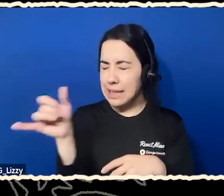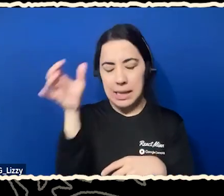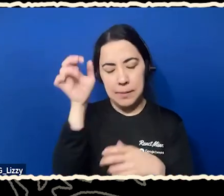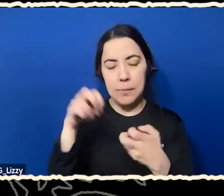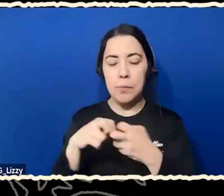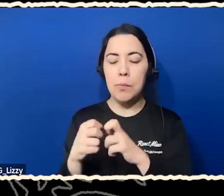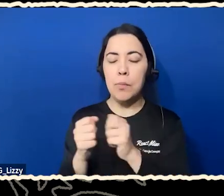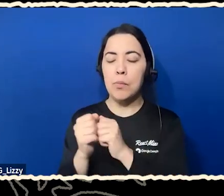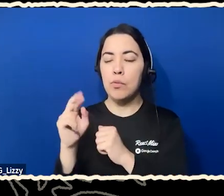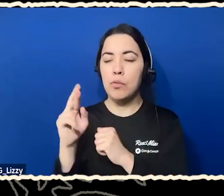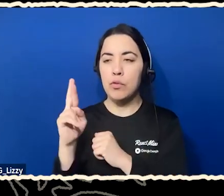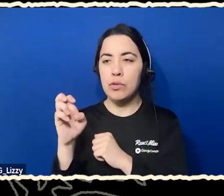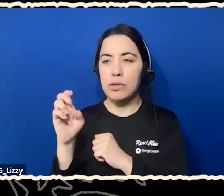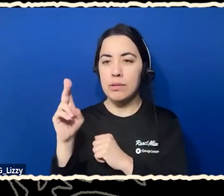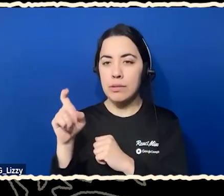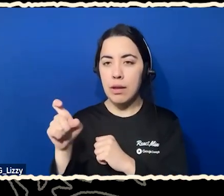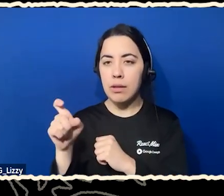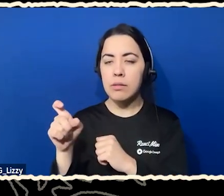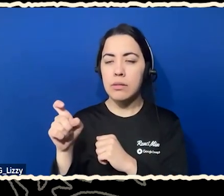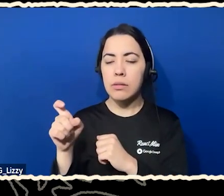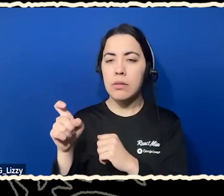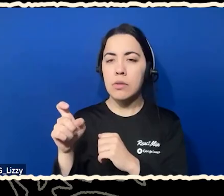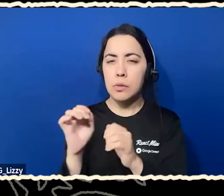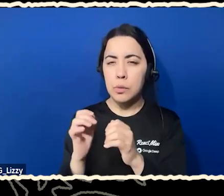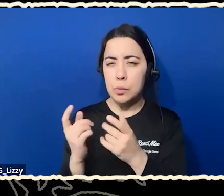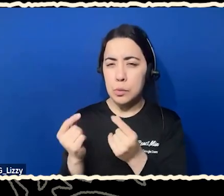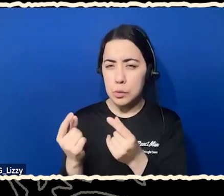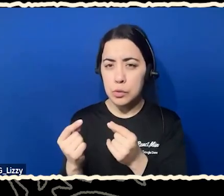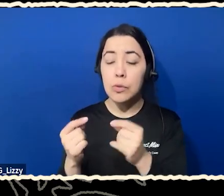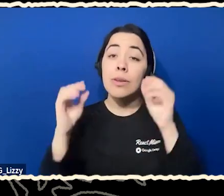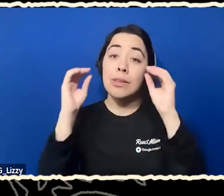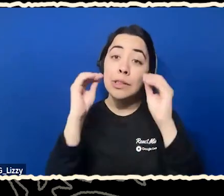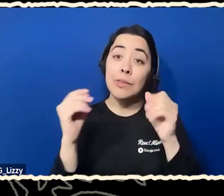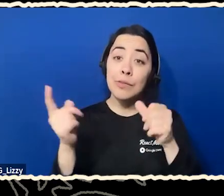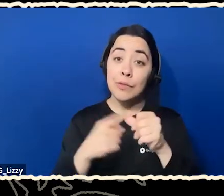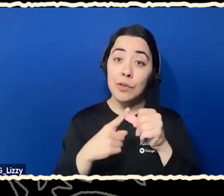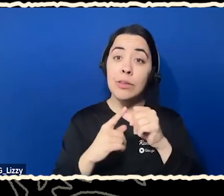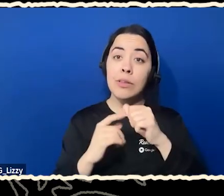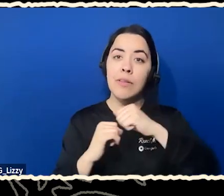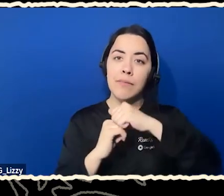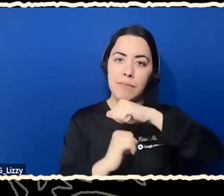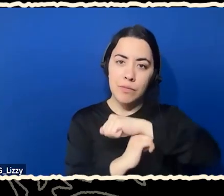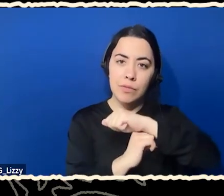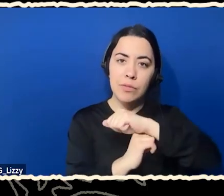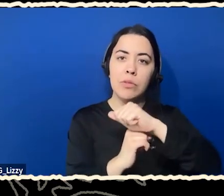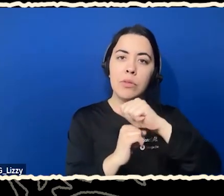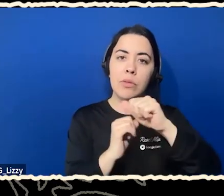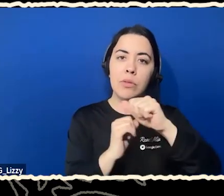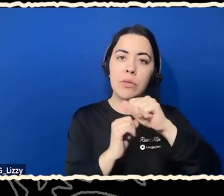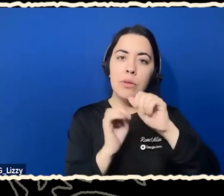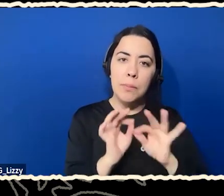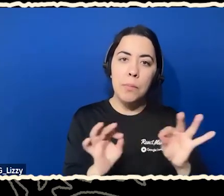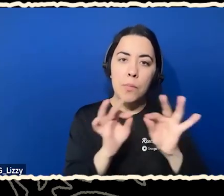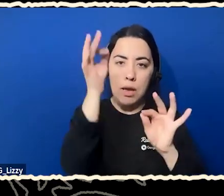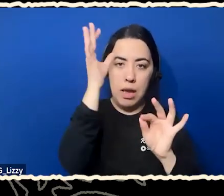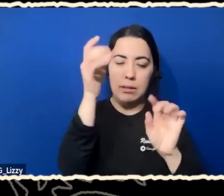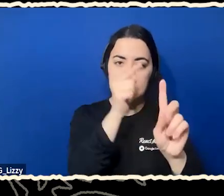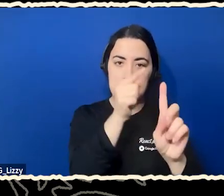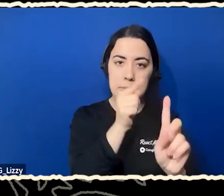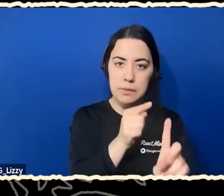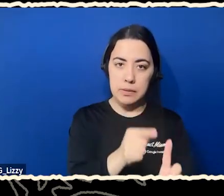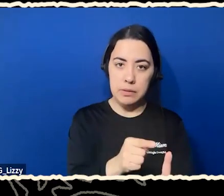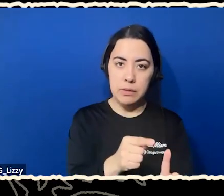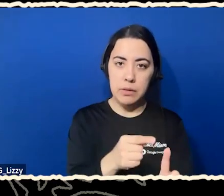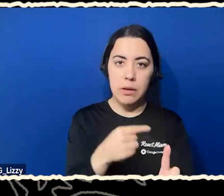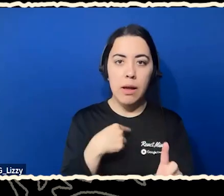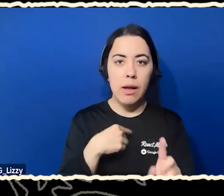to this is teach the fundamental concepts first. If you look at the Redux docs, I very, very, very clearly